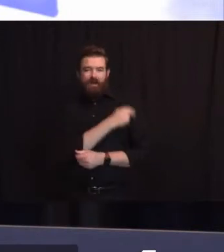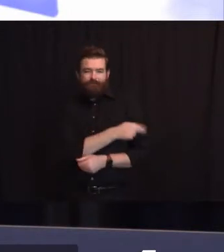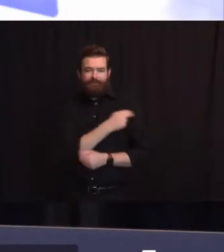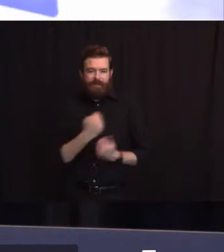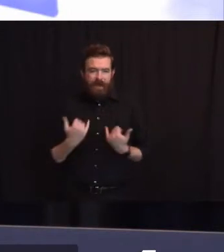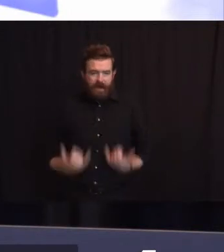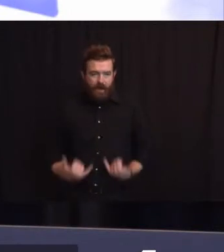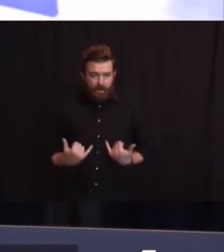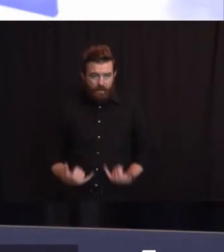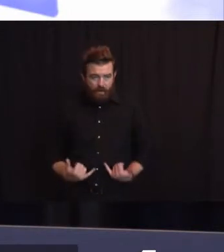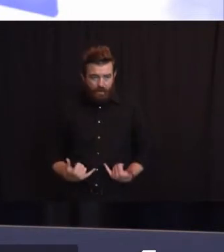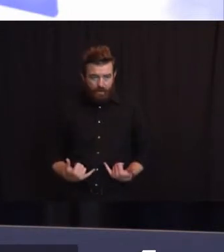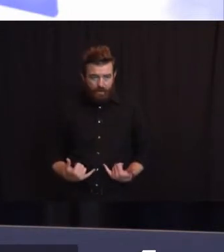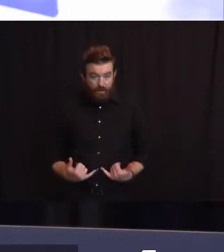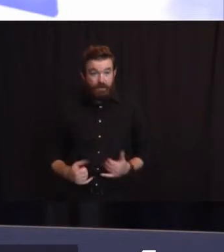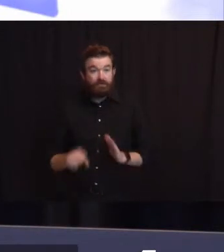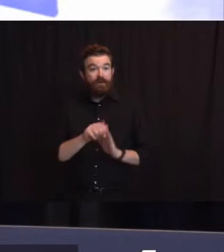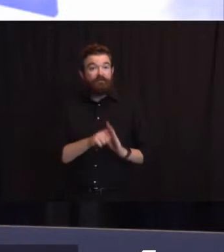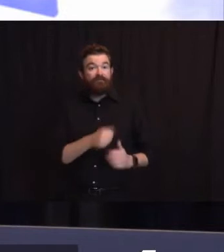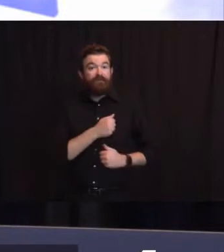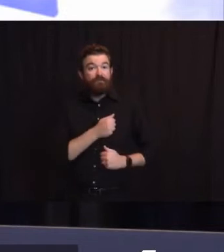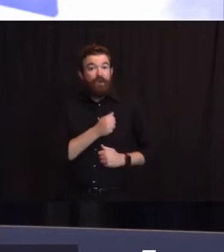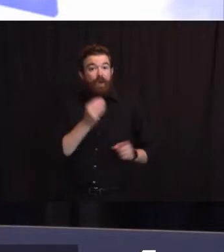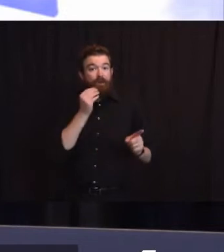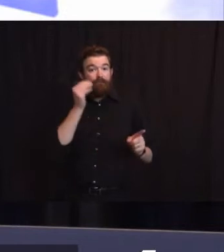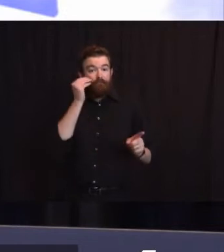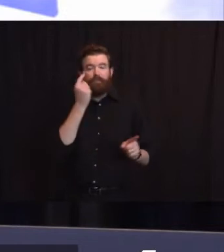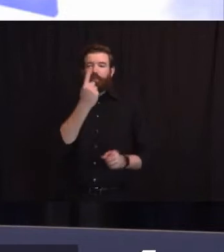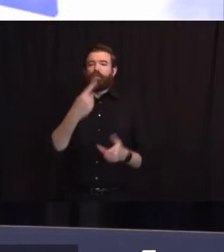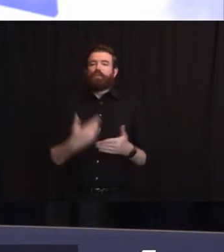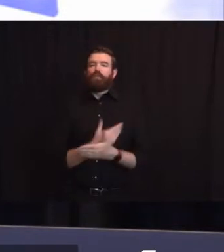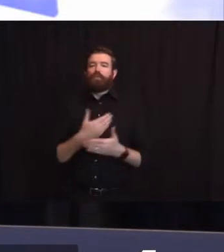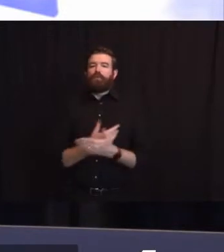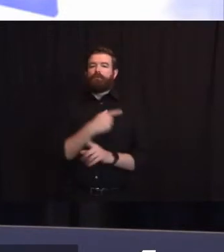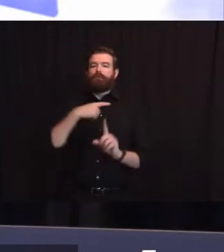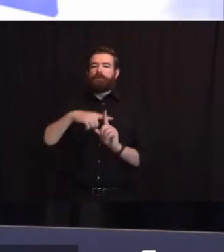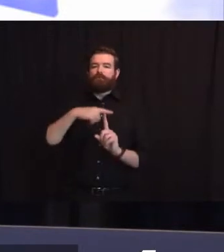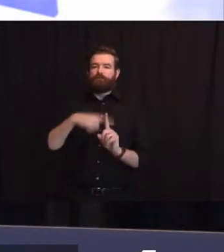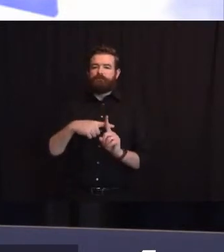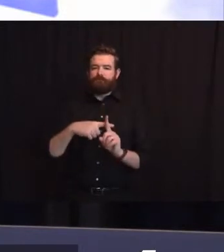veterans' homes, there's been 1 new positive case among residents